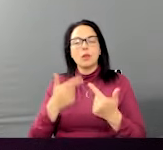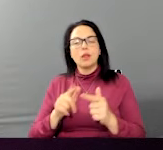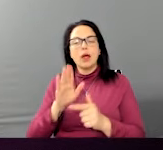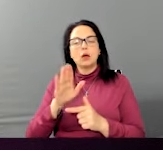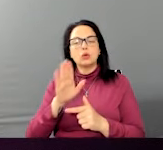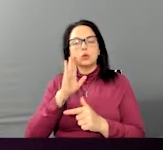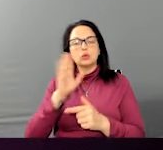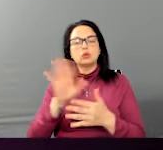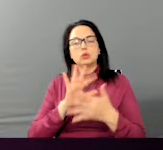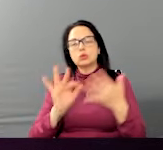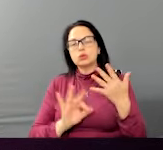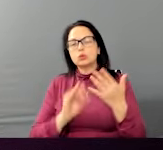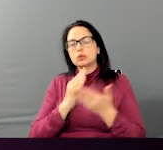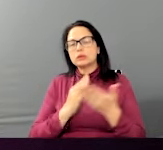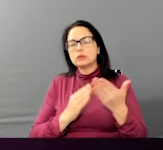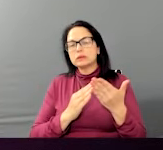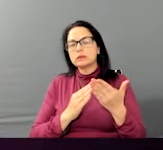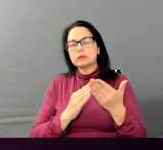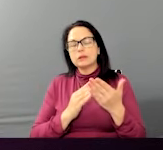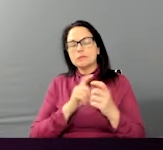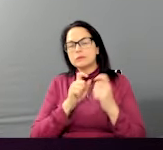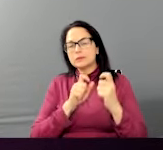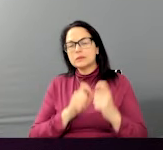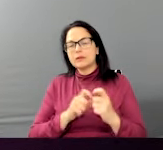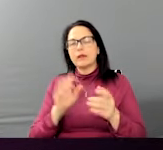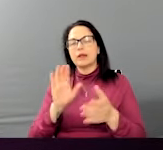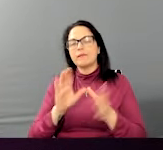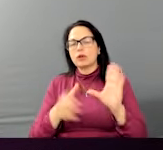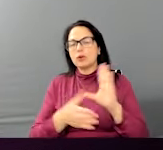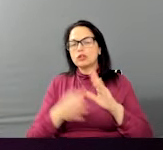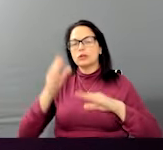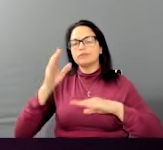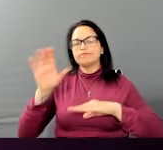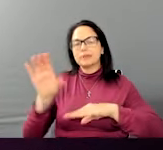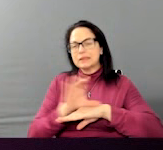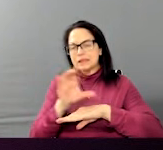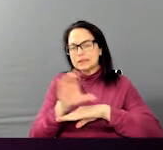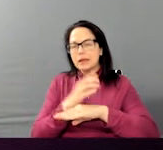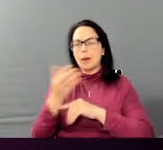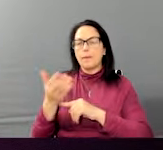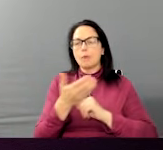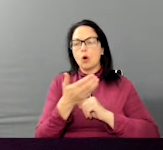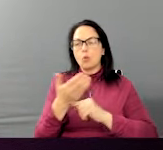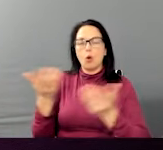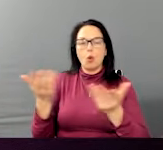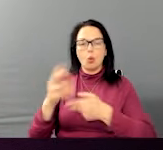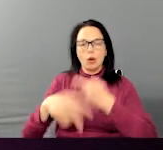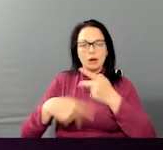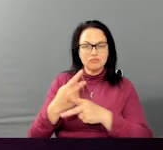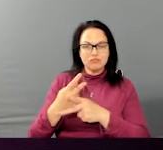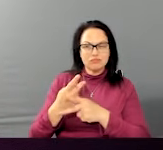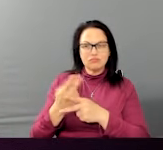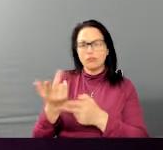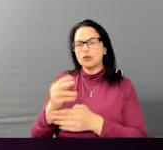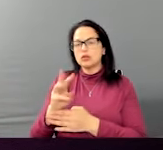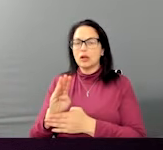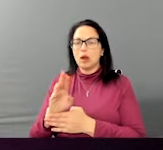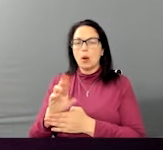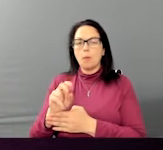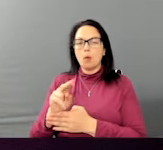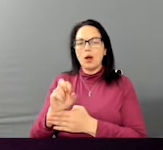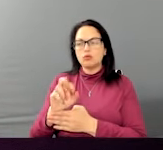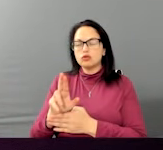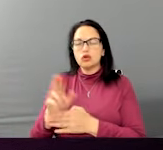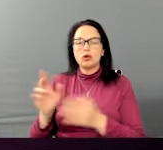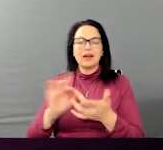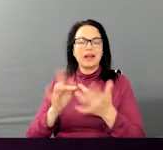some particular configuration of desktop or mobile, what version of browser it's using, its internet connection, and